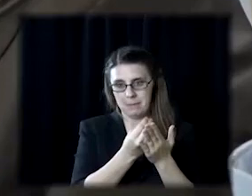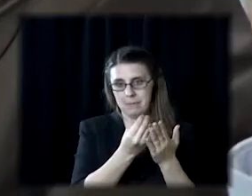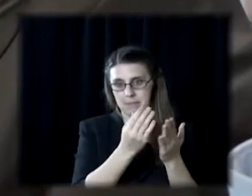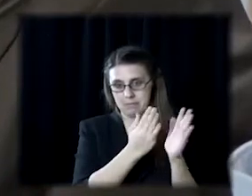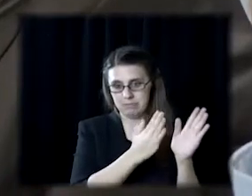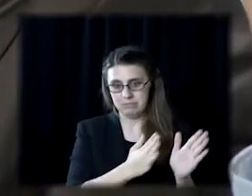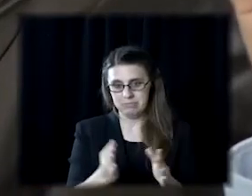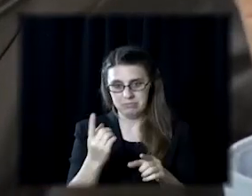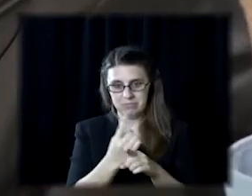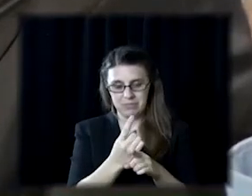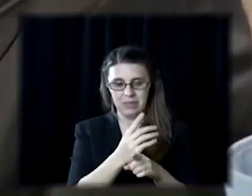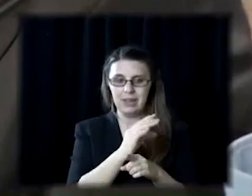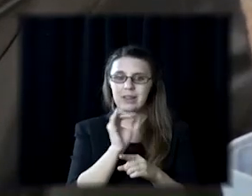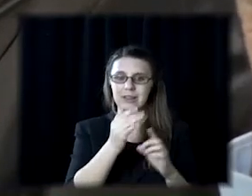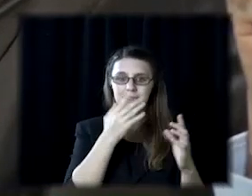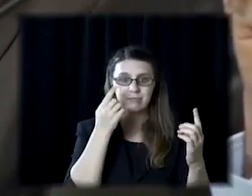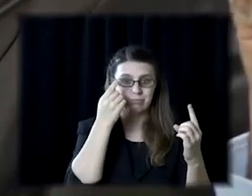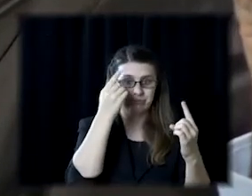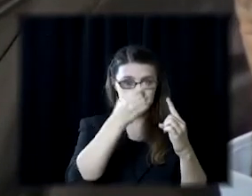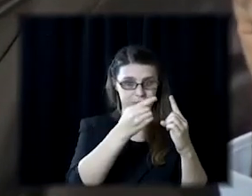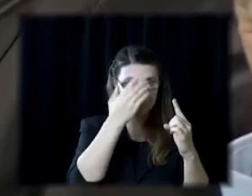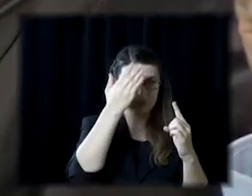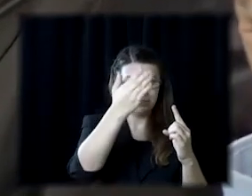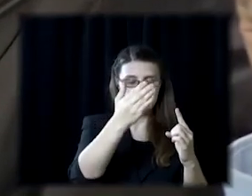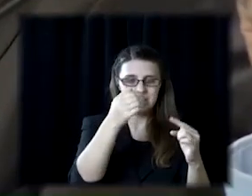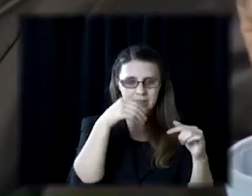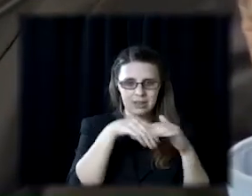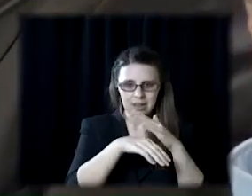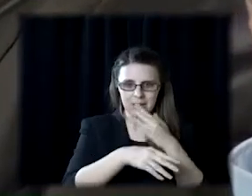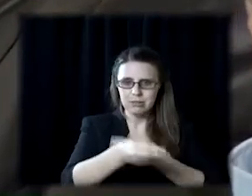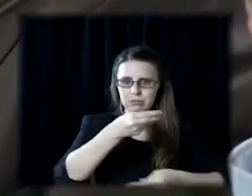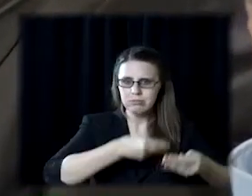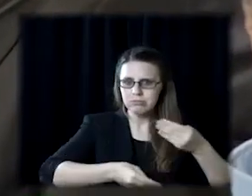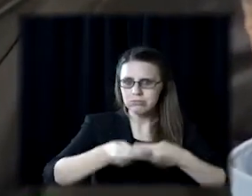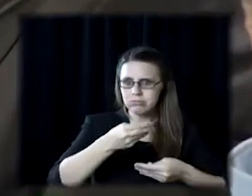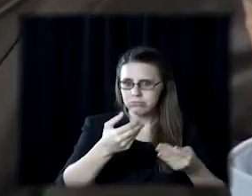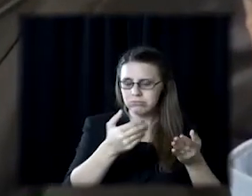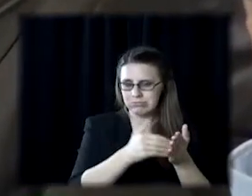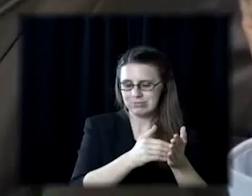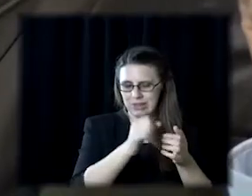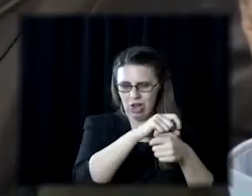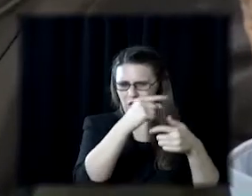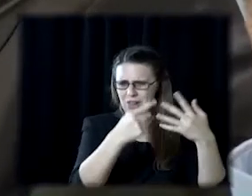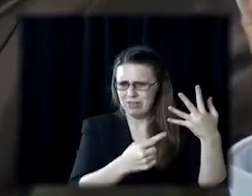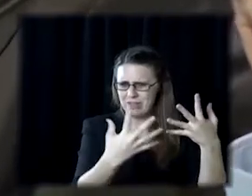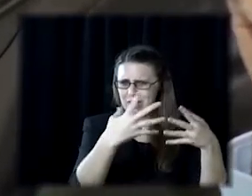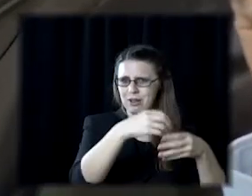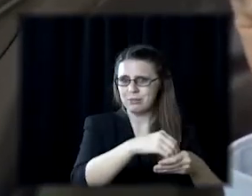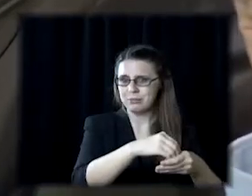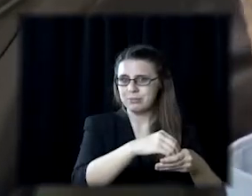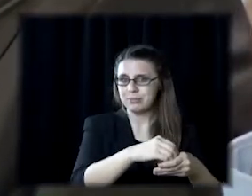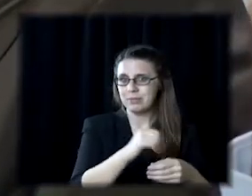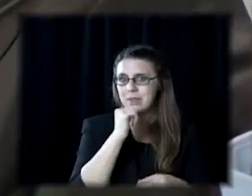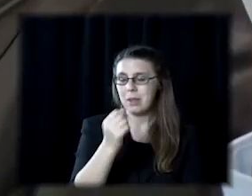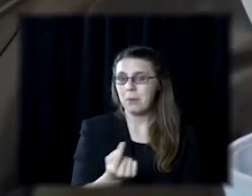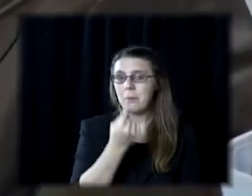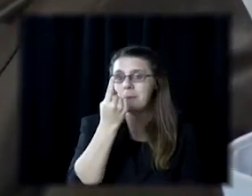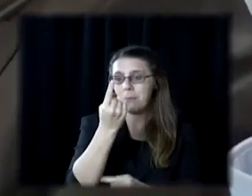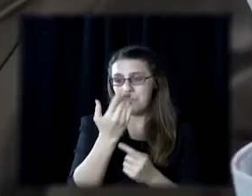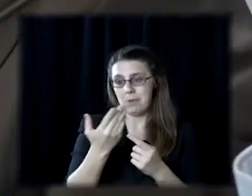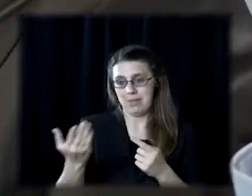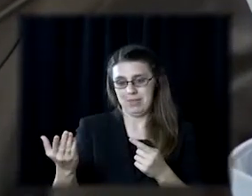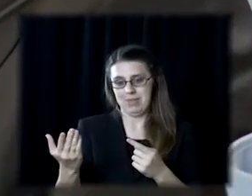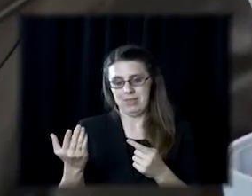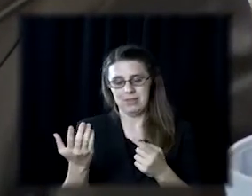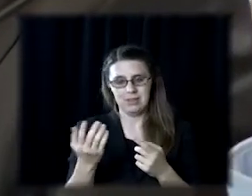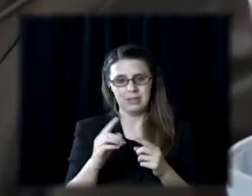access to the capital markets to do all of that. So it's not just wanting to invest. Being